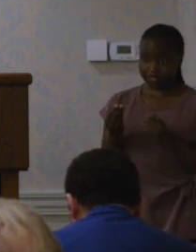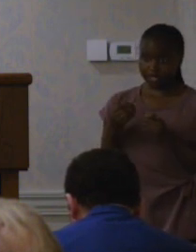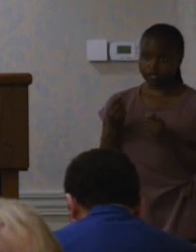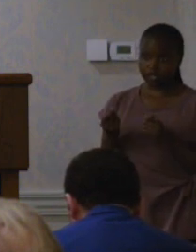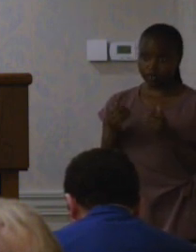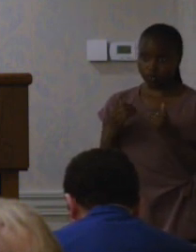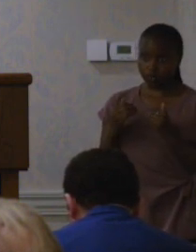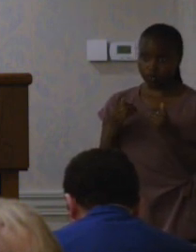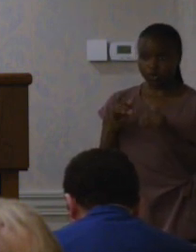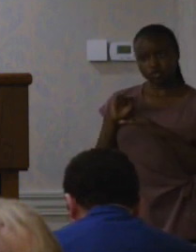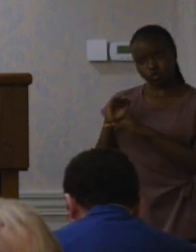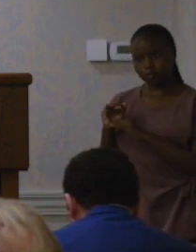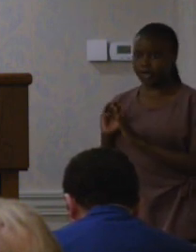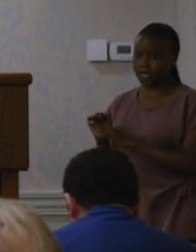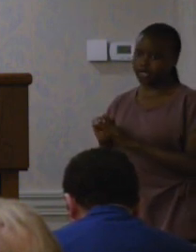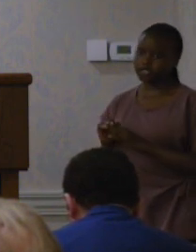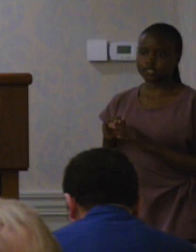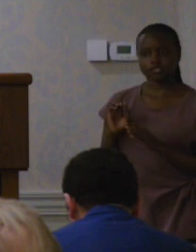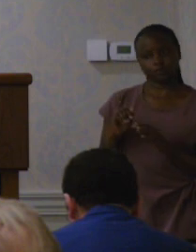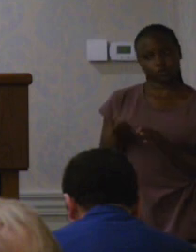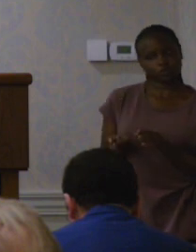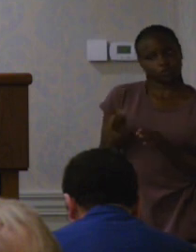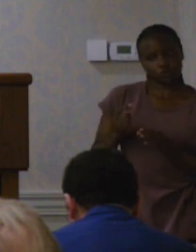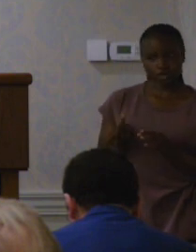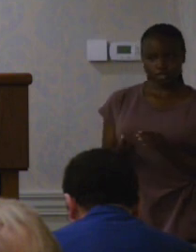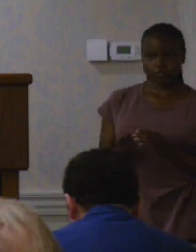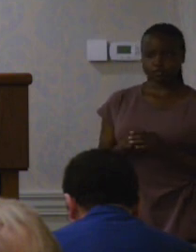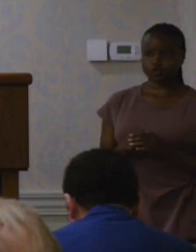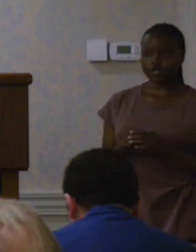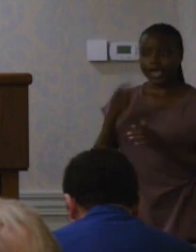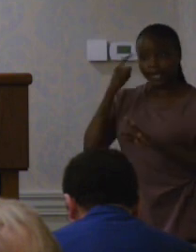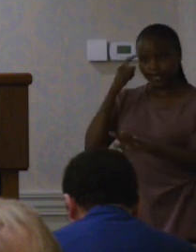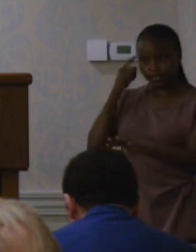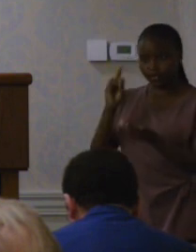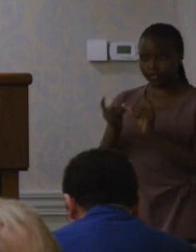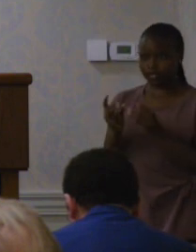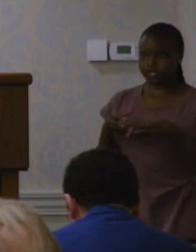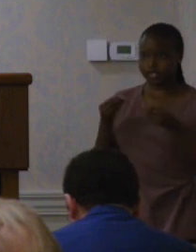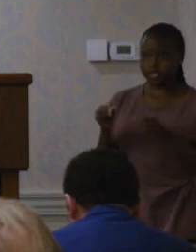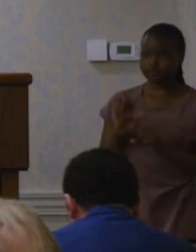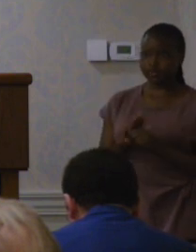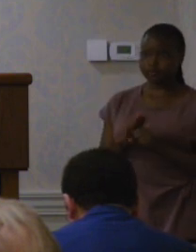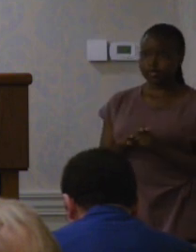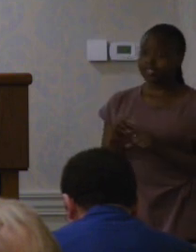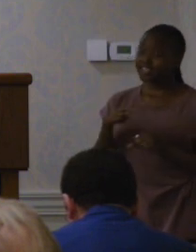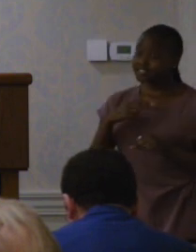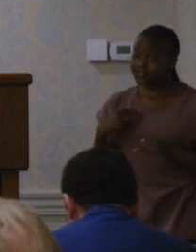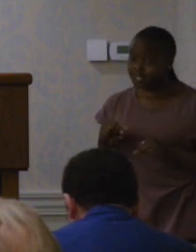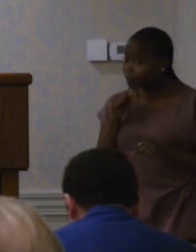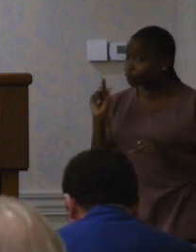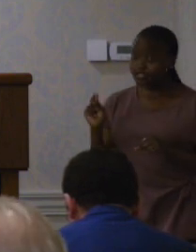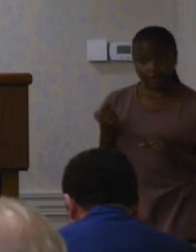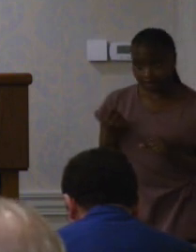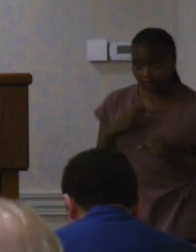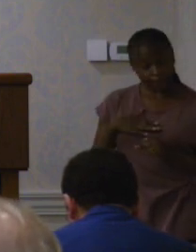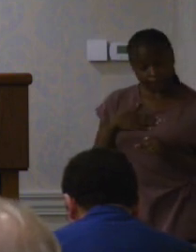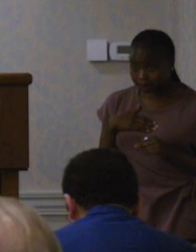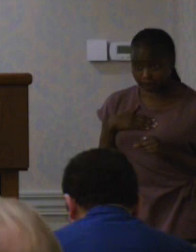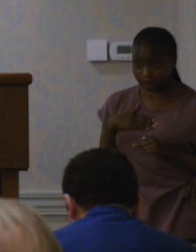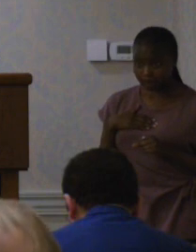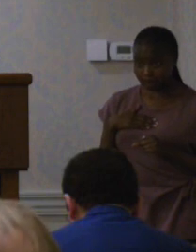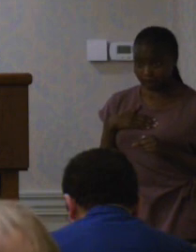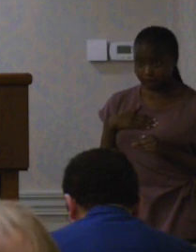discipline-based, or what the understanding of what needs to be the content, or